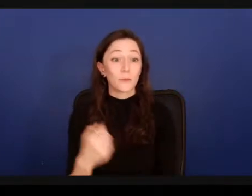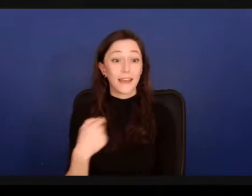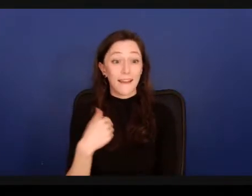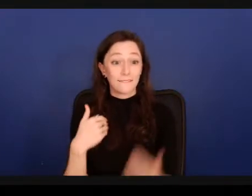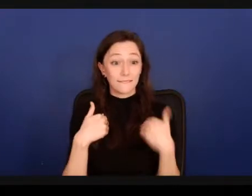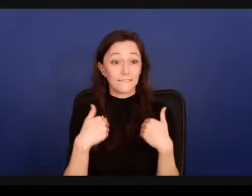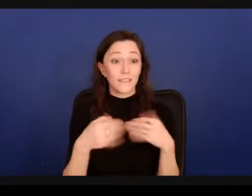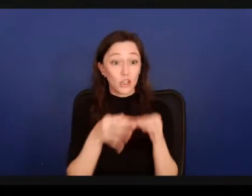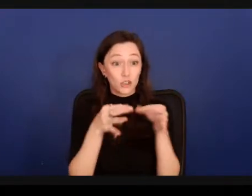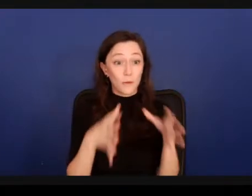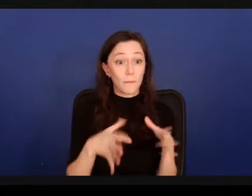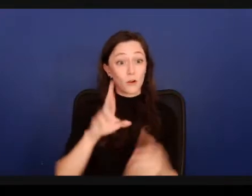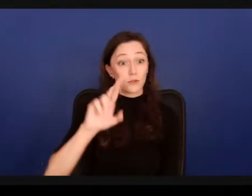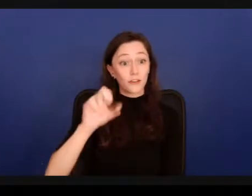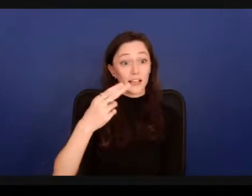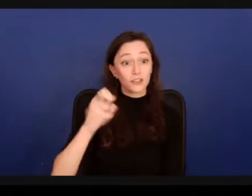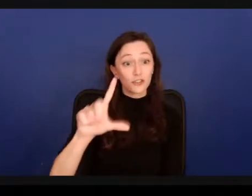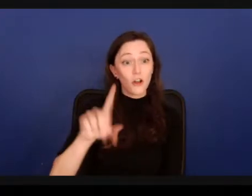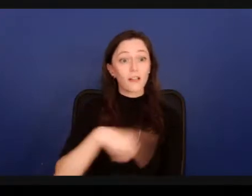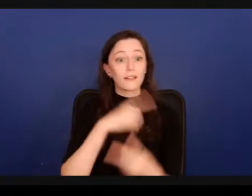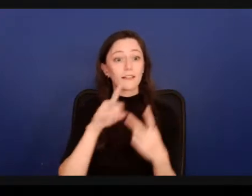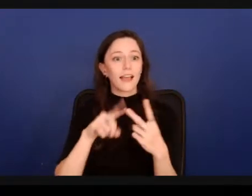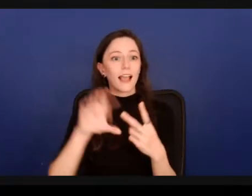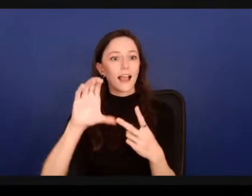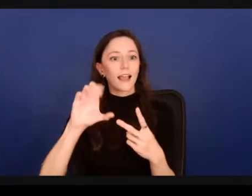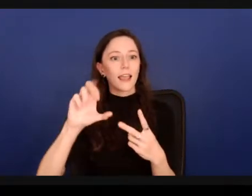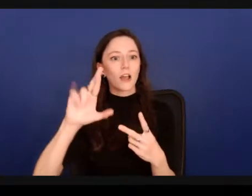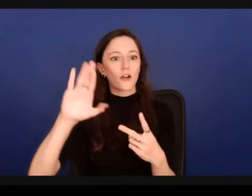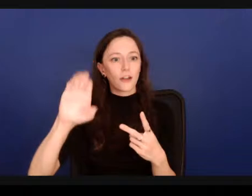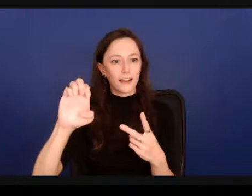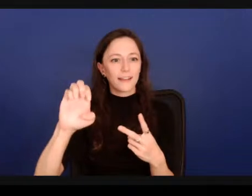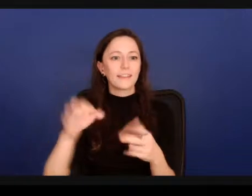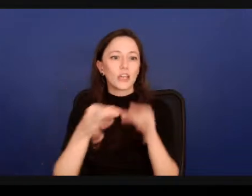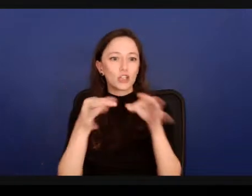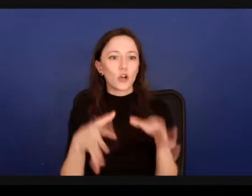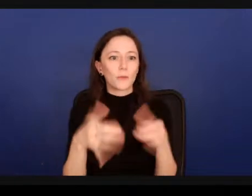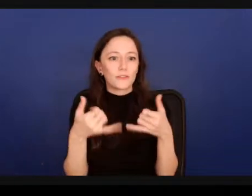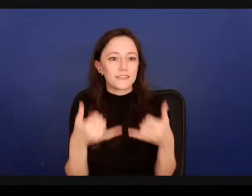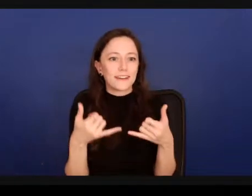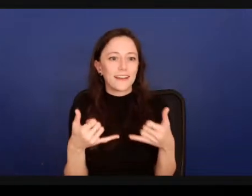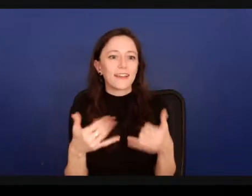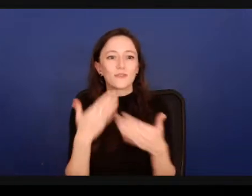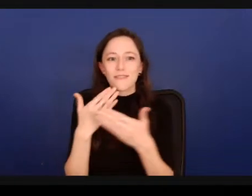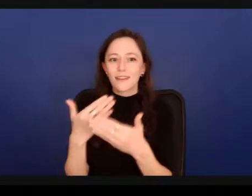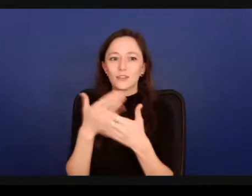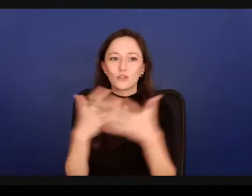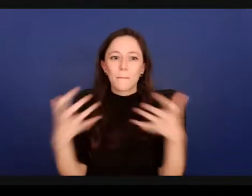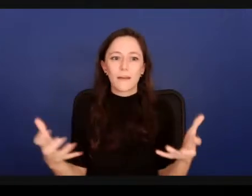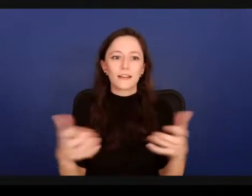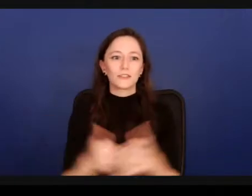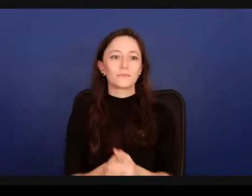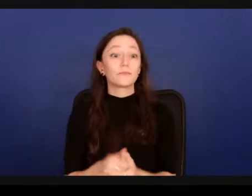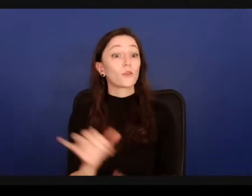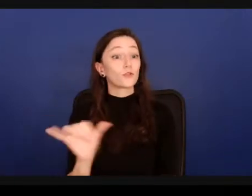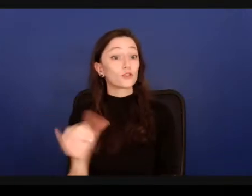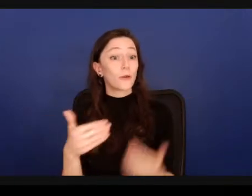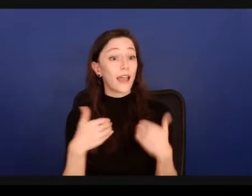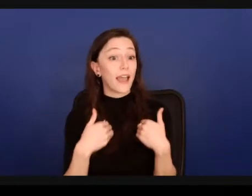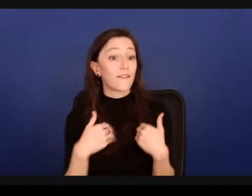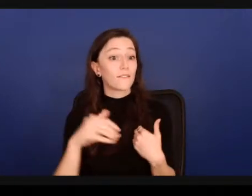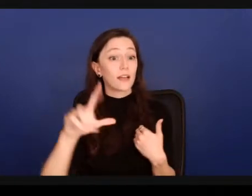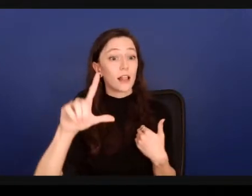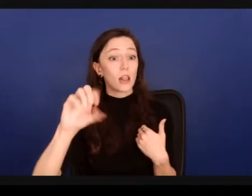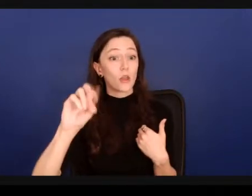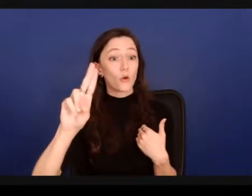and Carrie, our ASL interpreters today. We appreciate them greatly. We also have Lou from Two Pineapples on the back